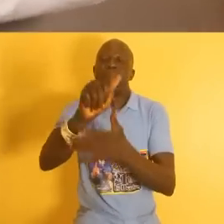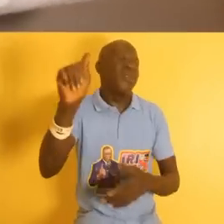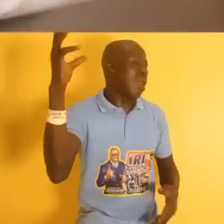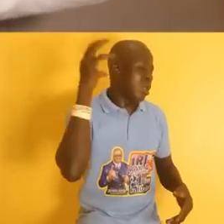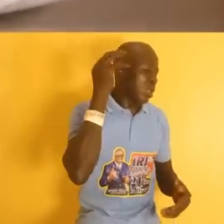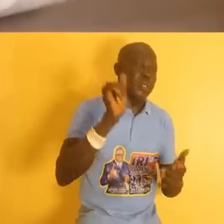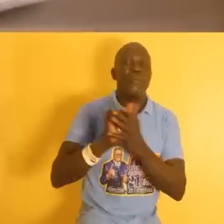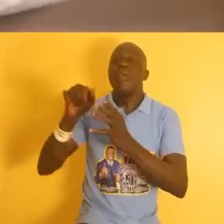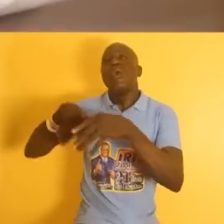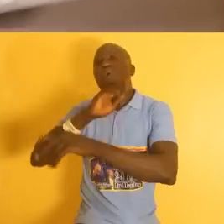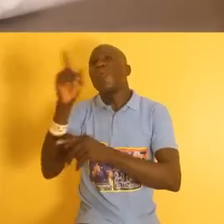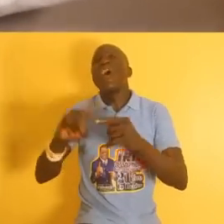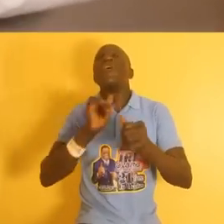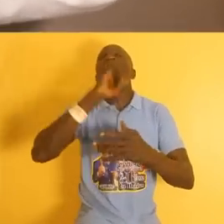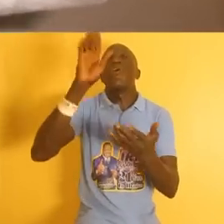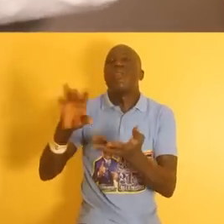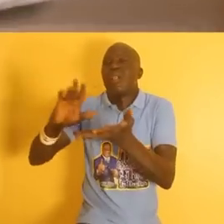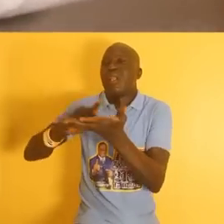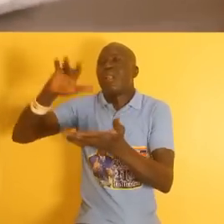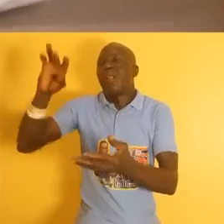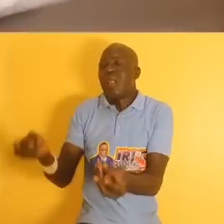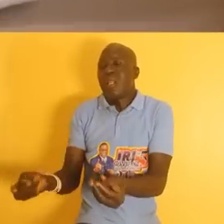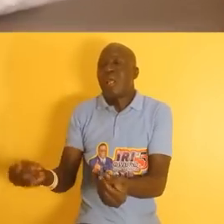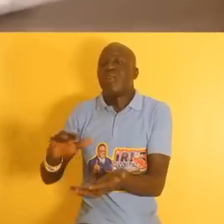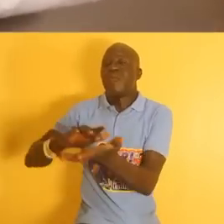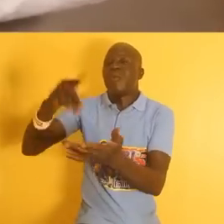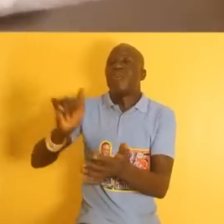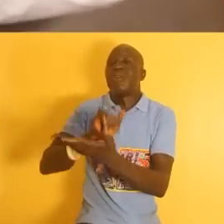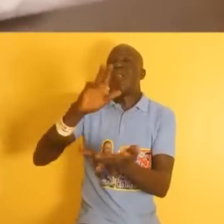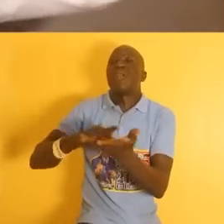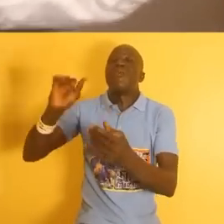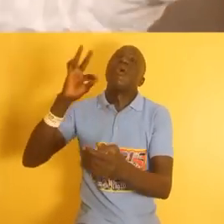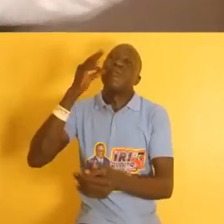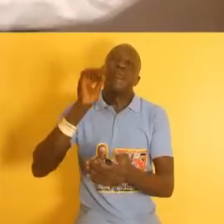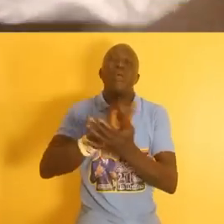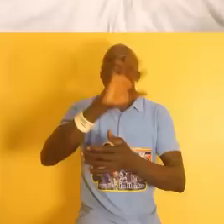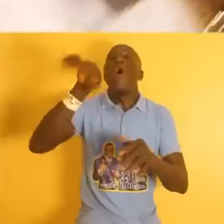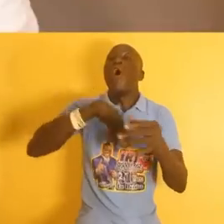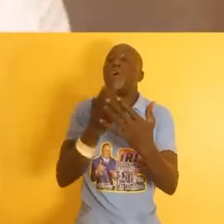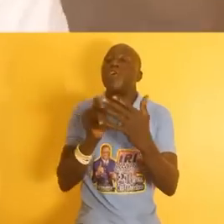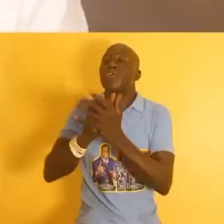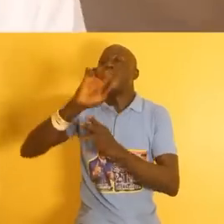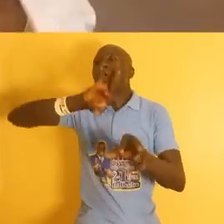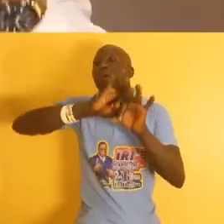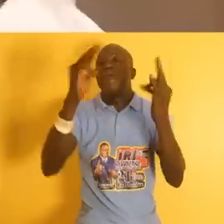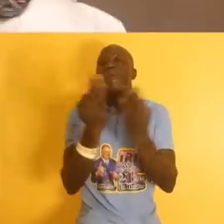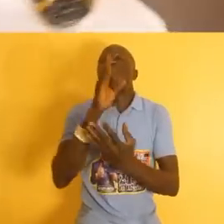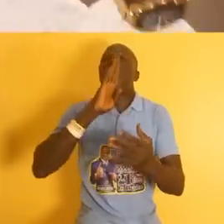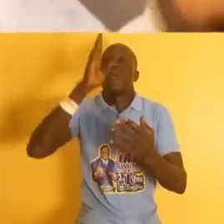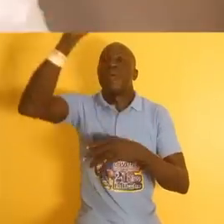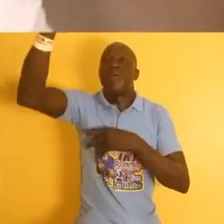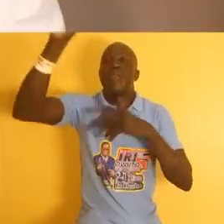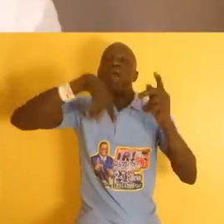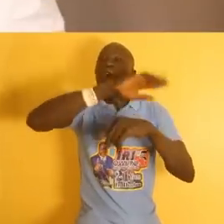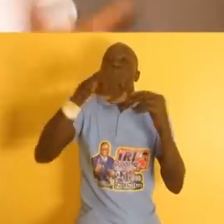mi. Ibi ni oko re yen. Ile ola re re. Tomo tomo wa debe. Ah wa